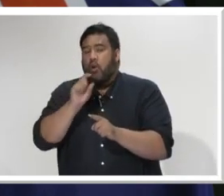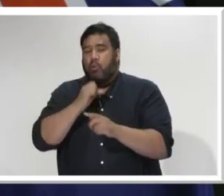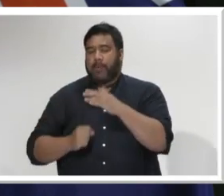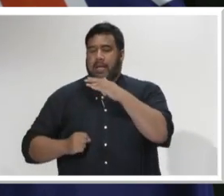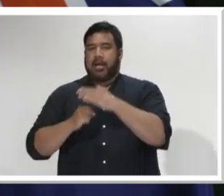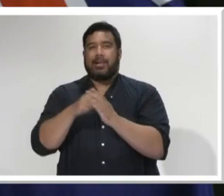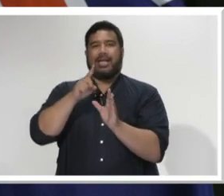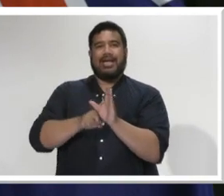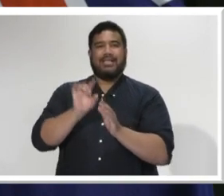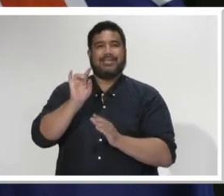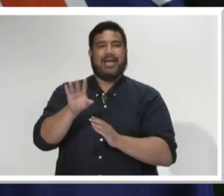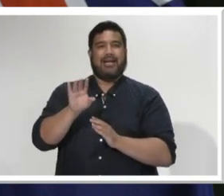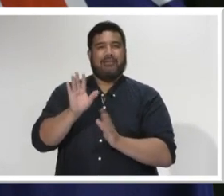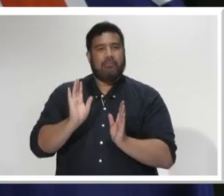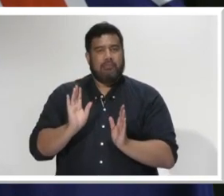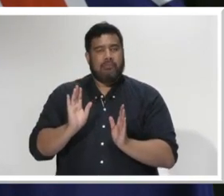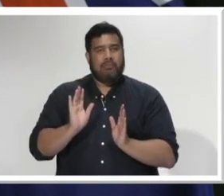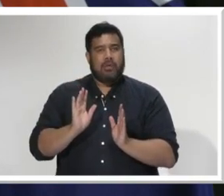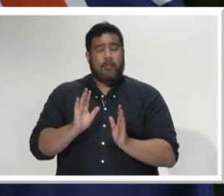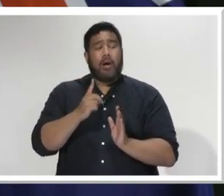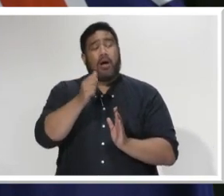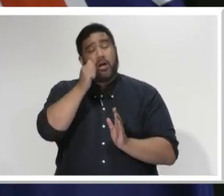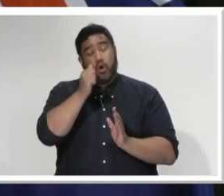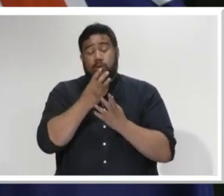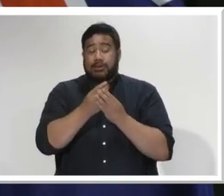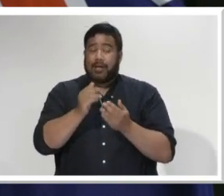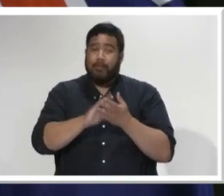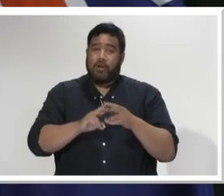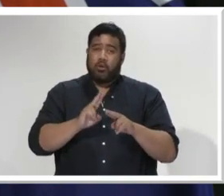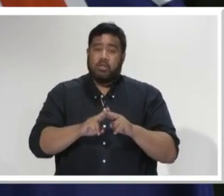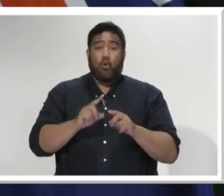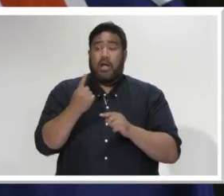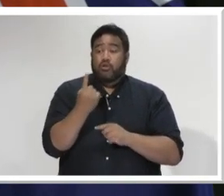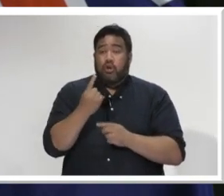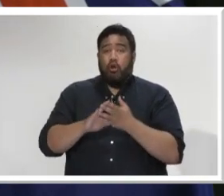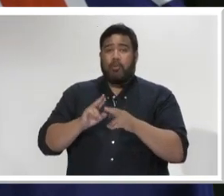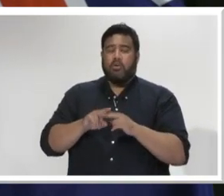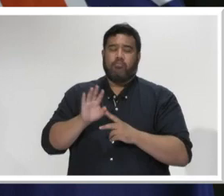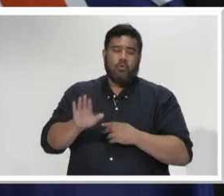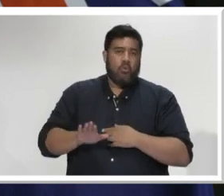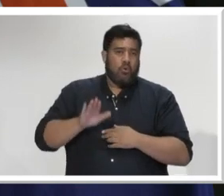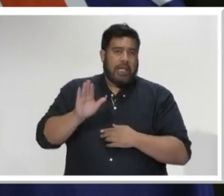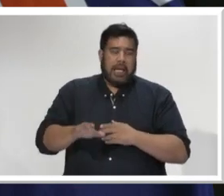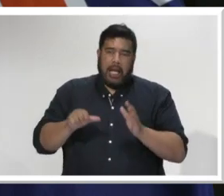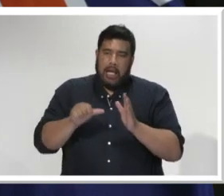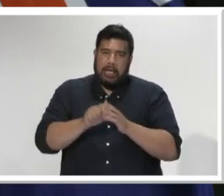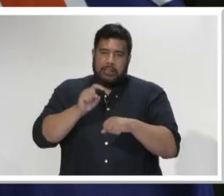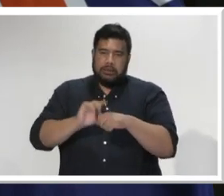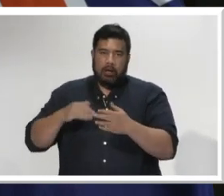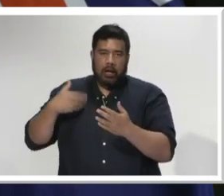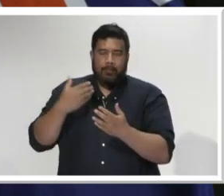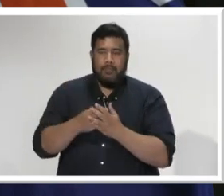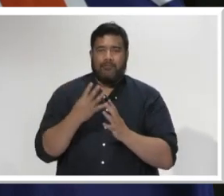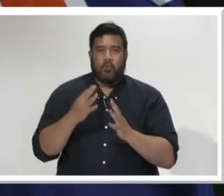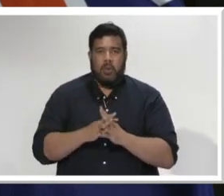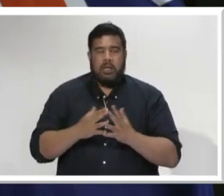I also accept that there will be some sole parents who would have had an incredibly hard period of time. We will not be applying a check or a test as